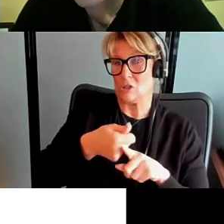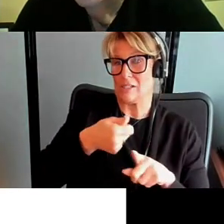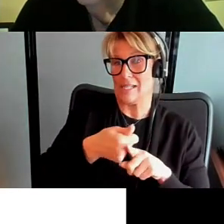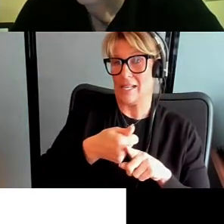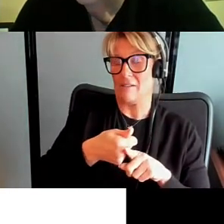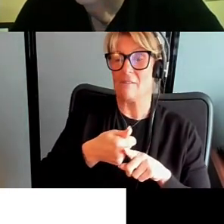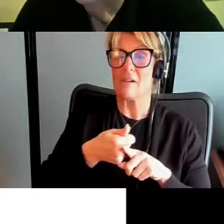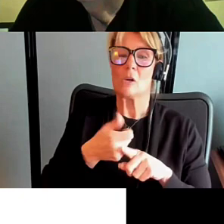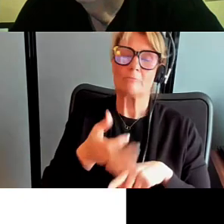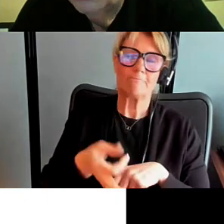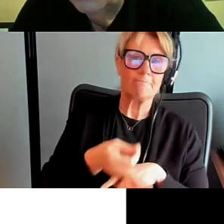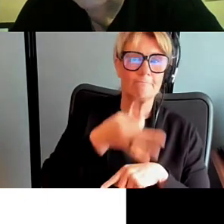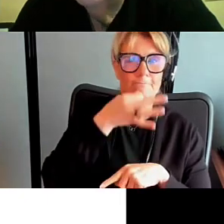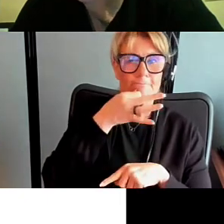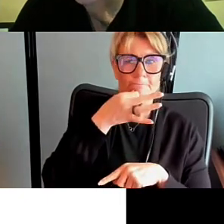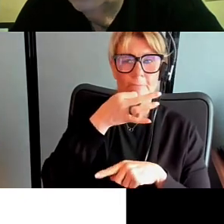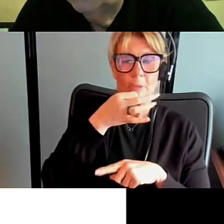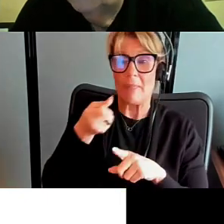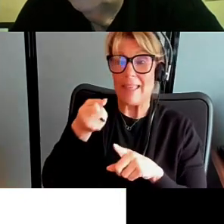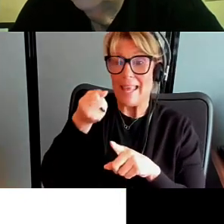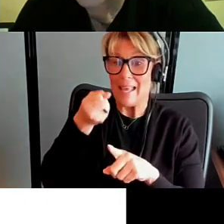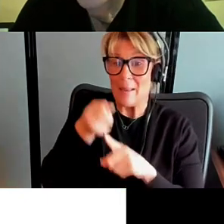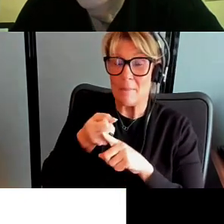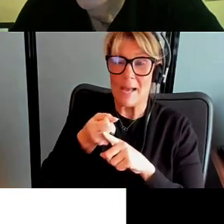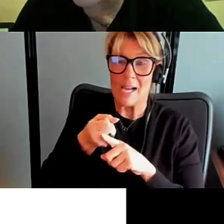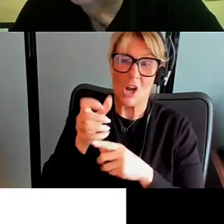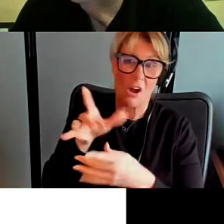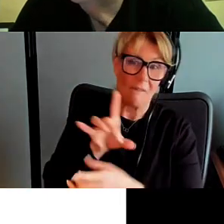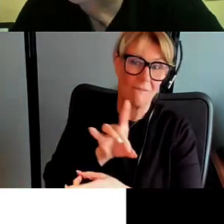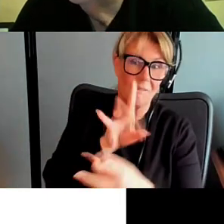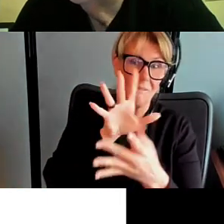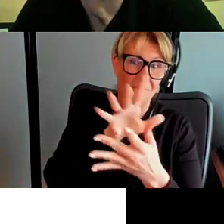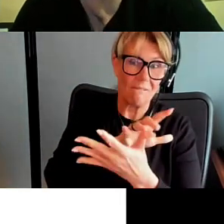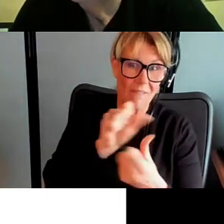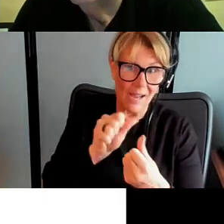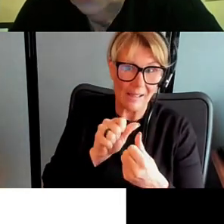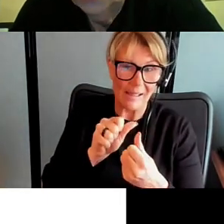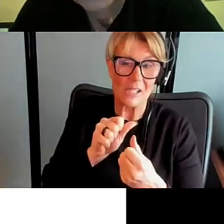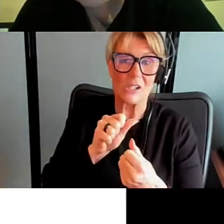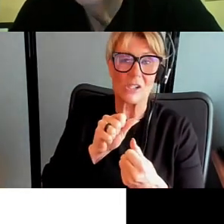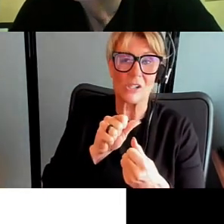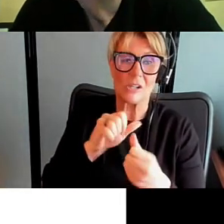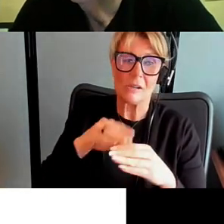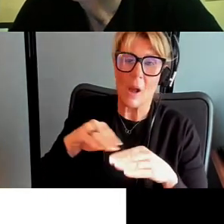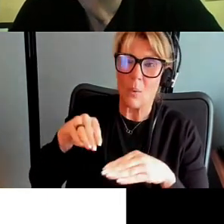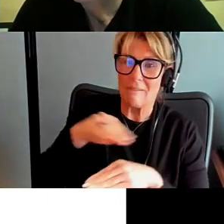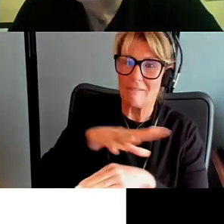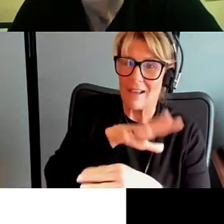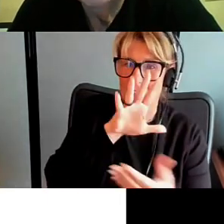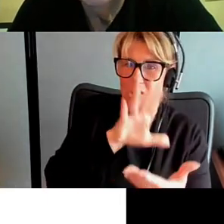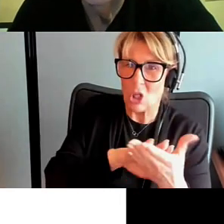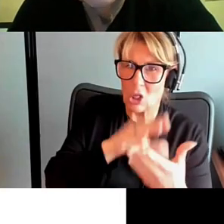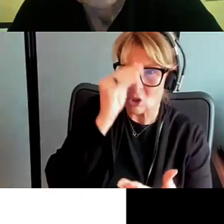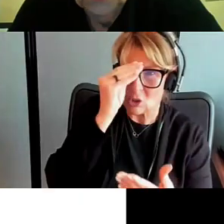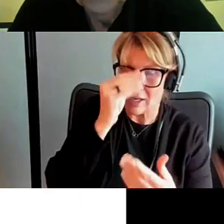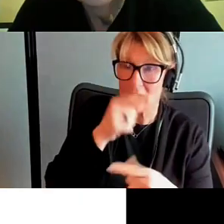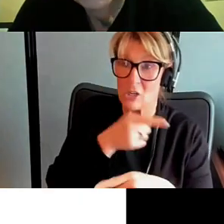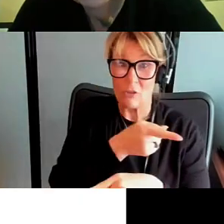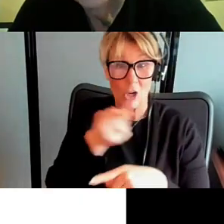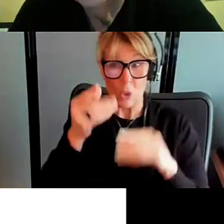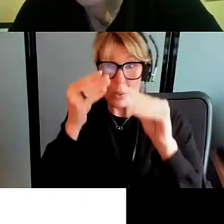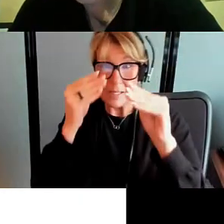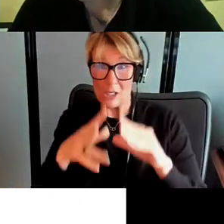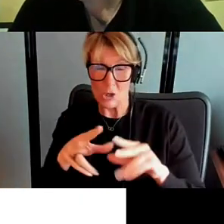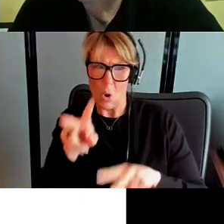on what should you be looking for, how do you respond, what are the ways that you can